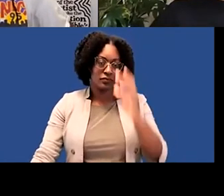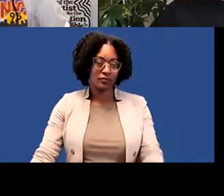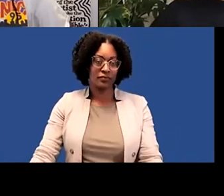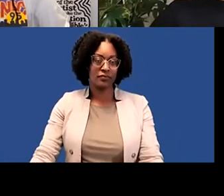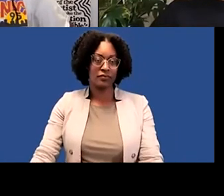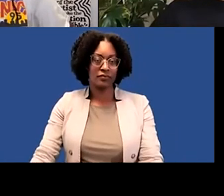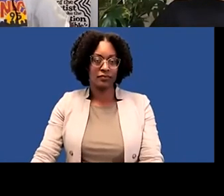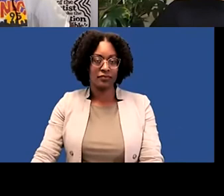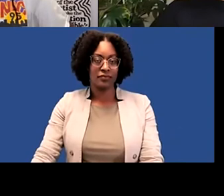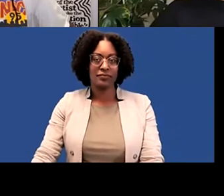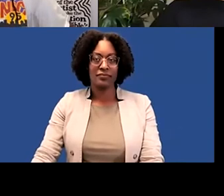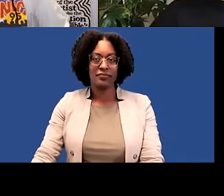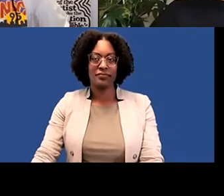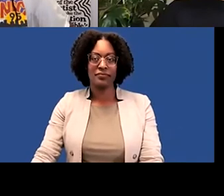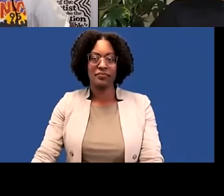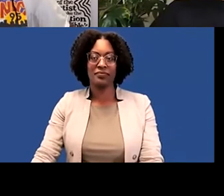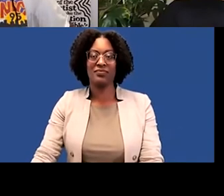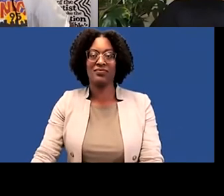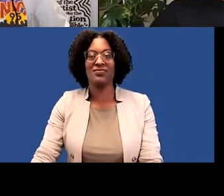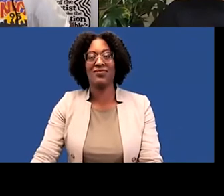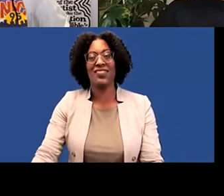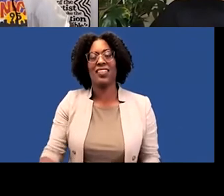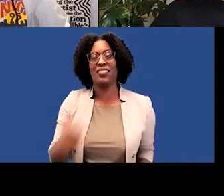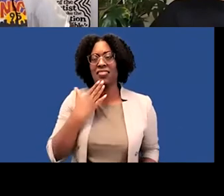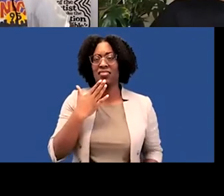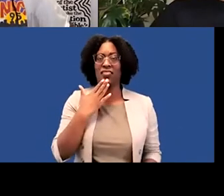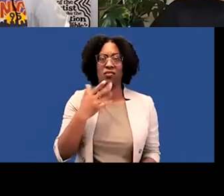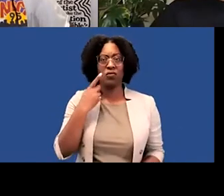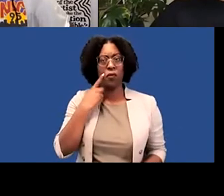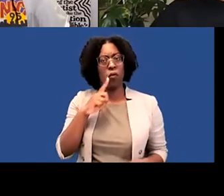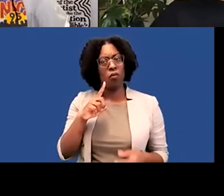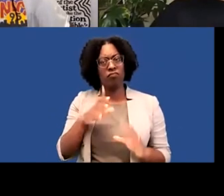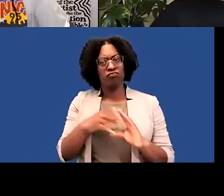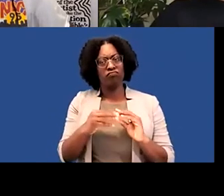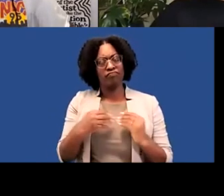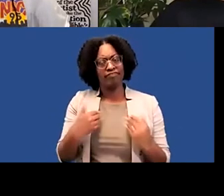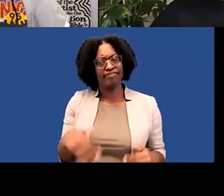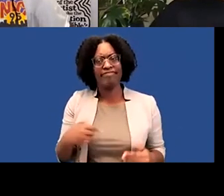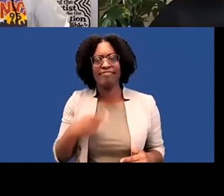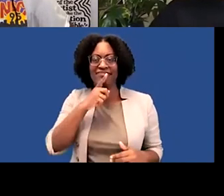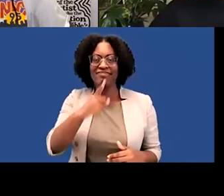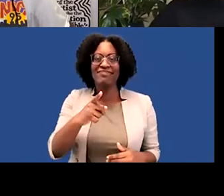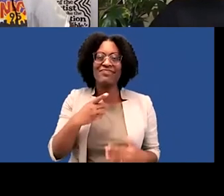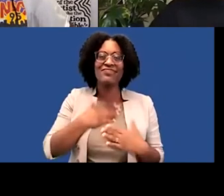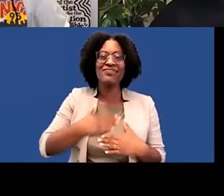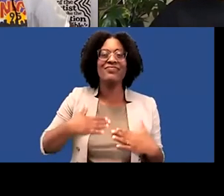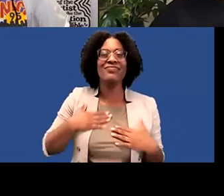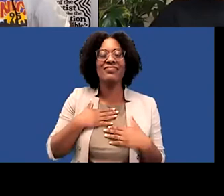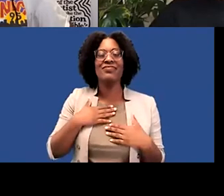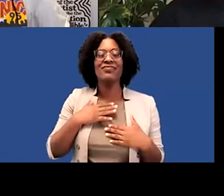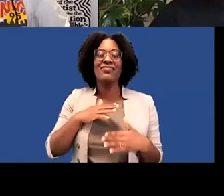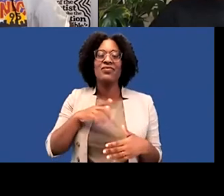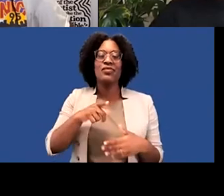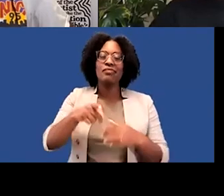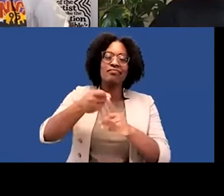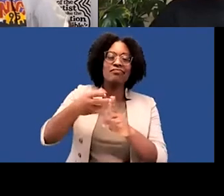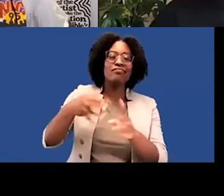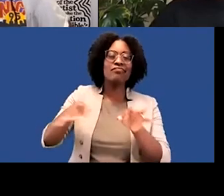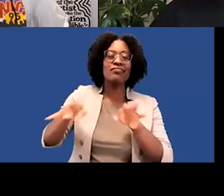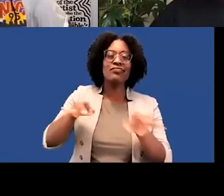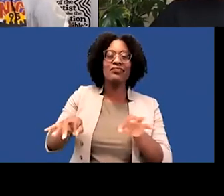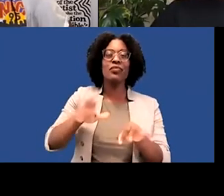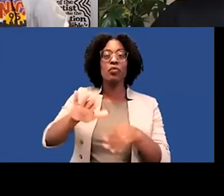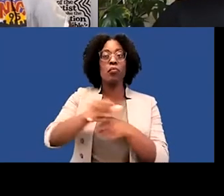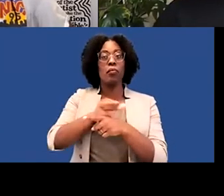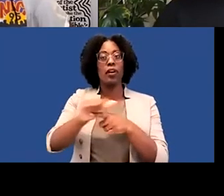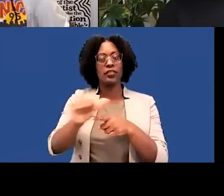Thank you for sharing that, Naima. And I love hearing about your practice as being adjacent to care and so rooted in care. And I think anybody who's had